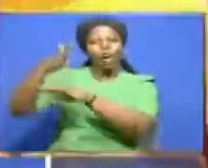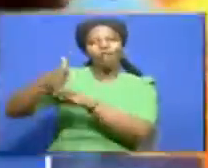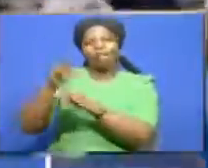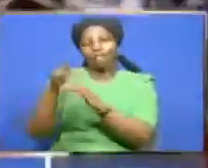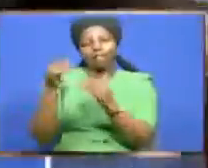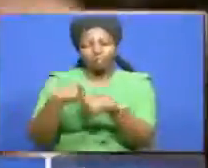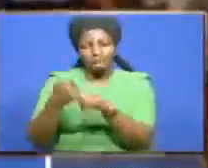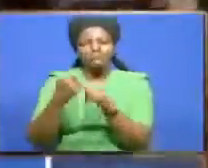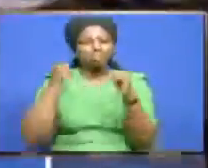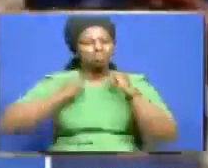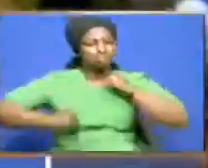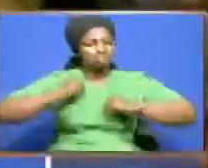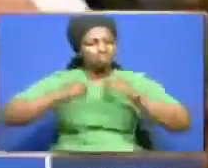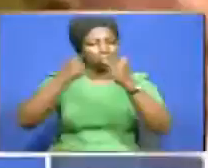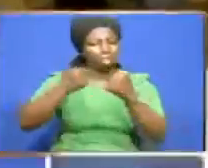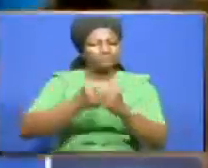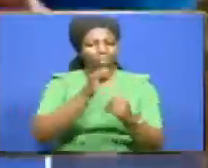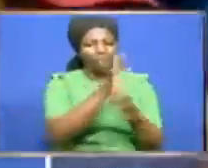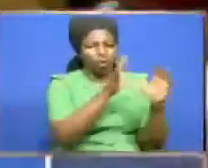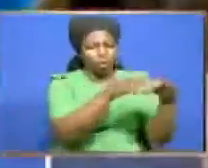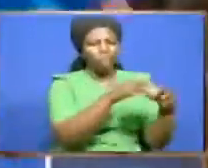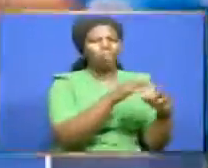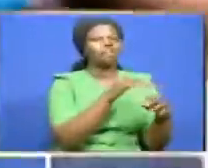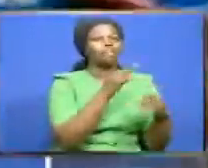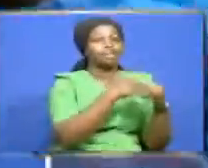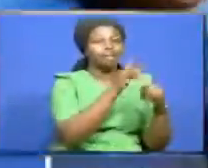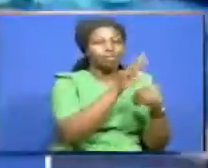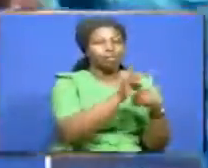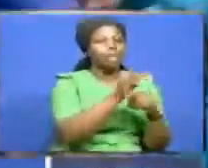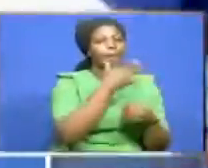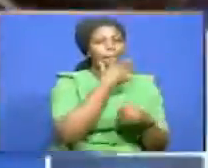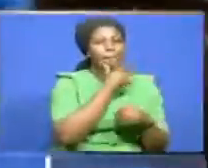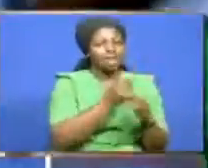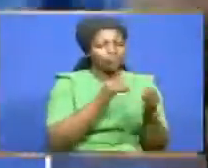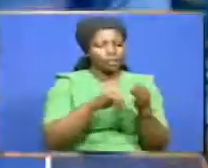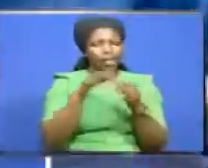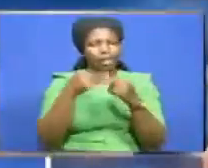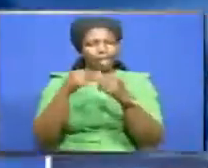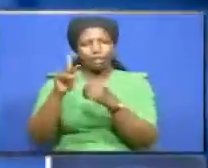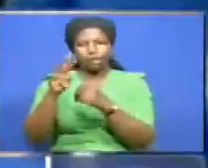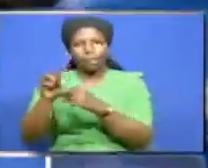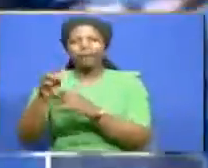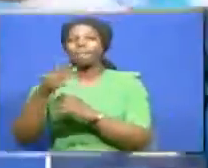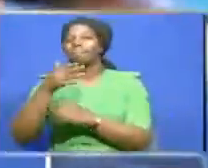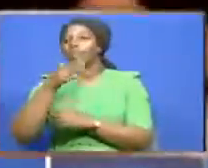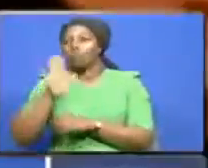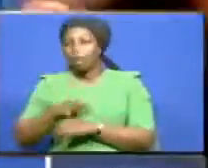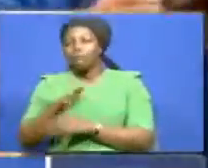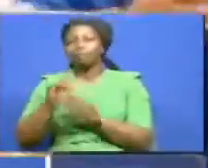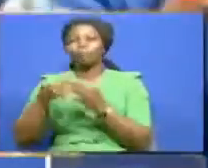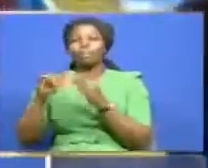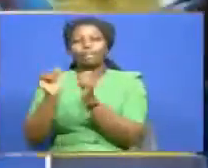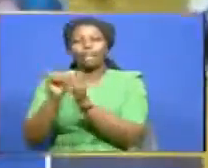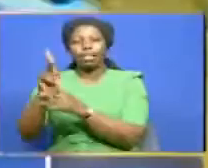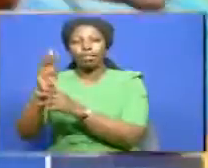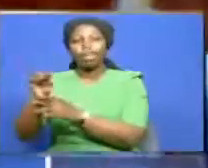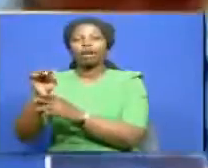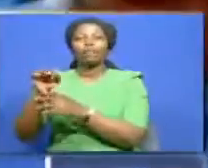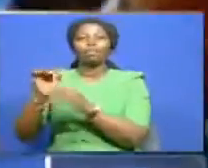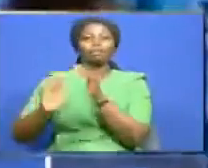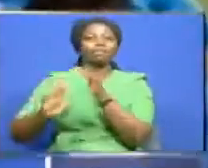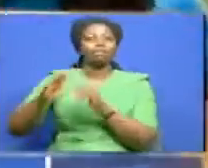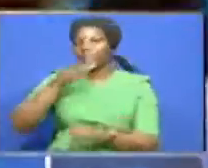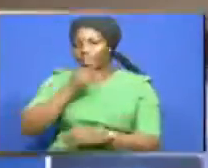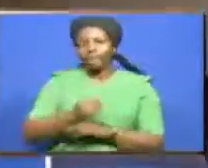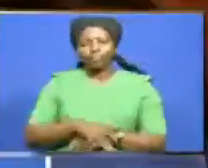three categories: 8 kilometers junior men, 8 kilometers senior women, and 10 kilometers senior men. The mountain running series is part of the Athletics